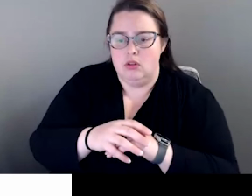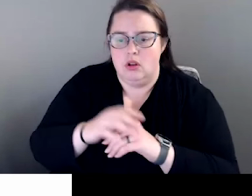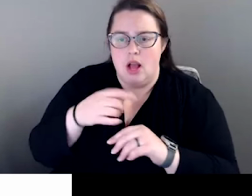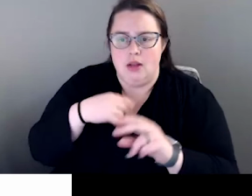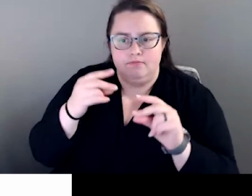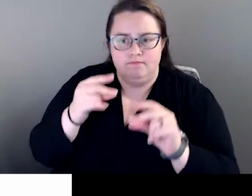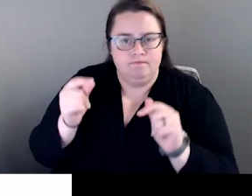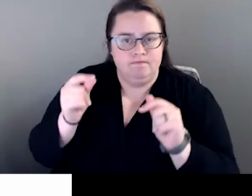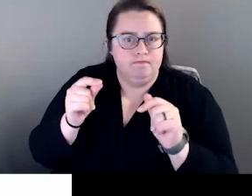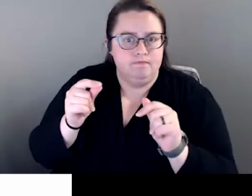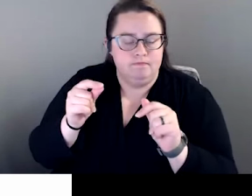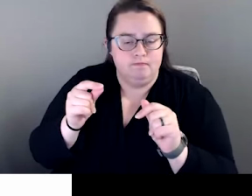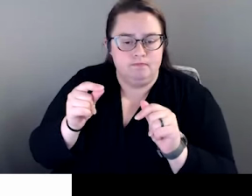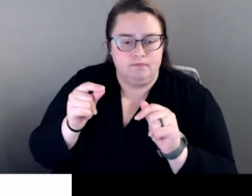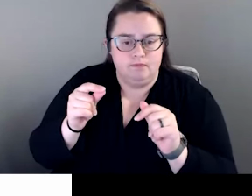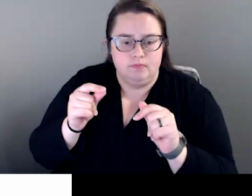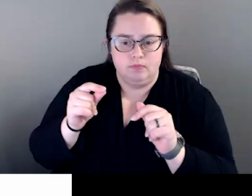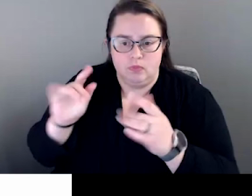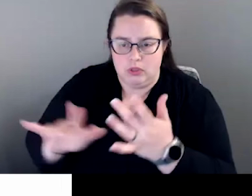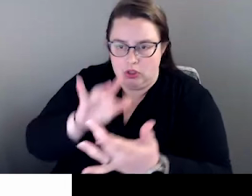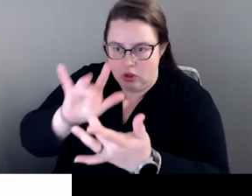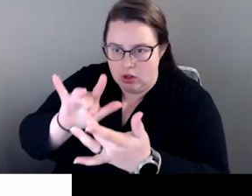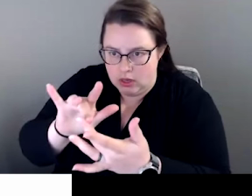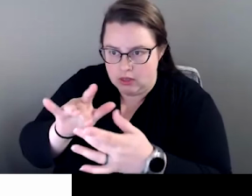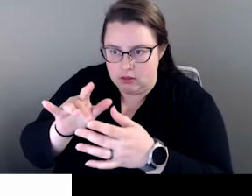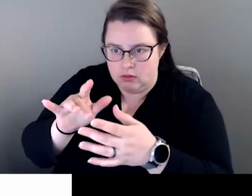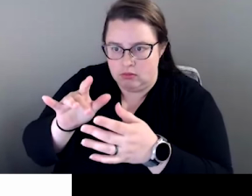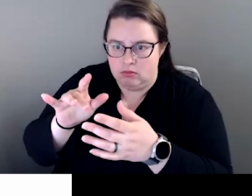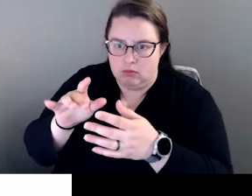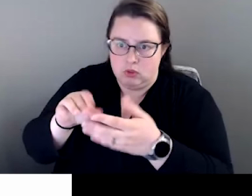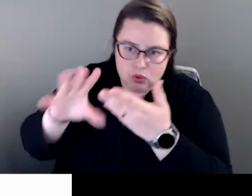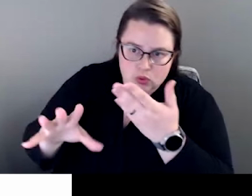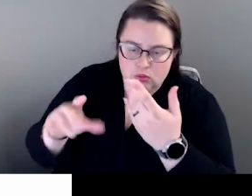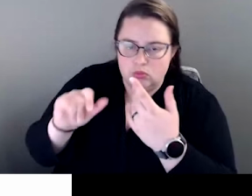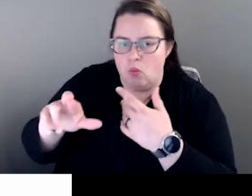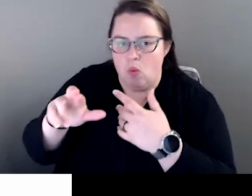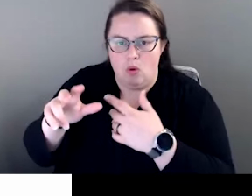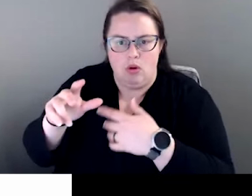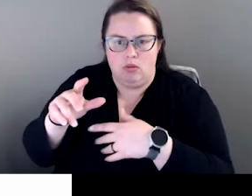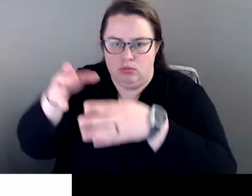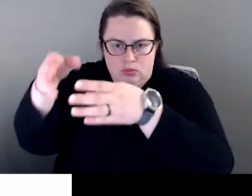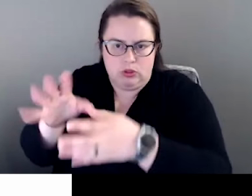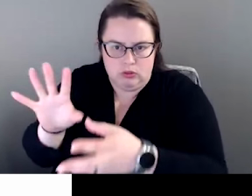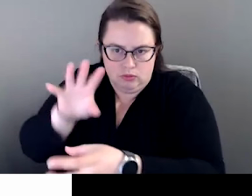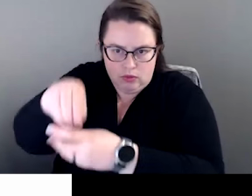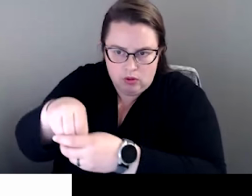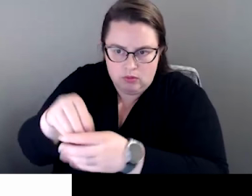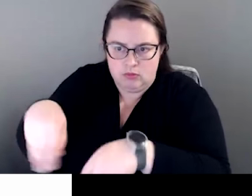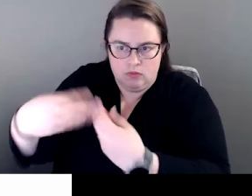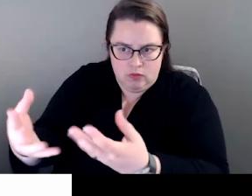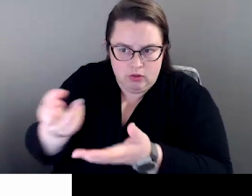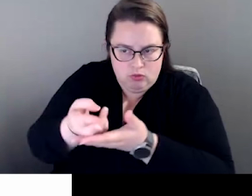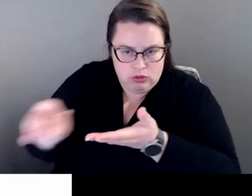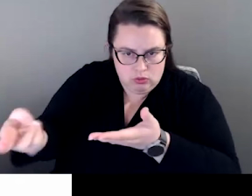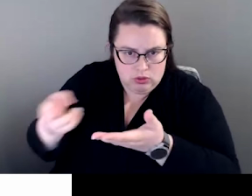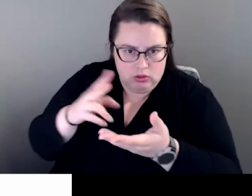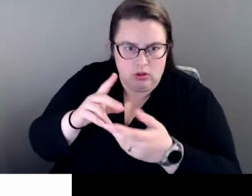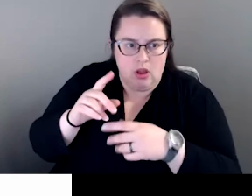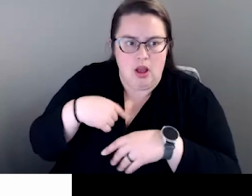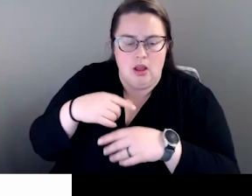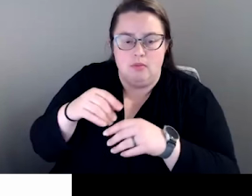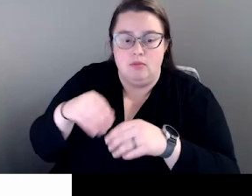promptly reach out to the student or the parties and provide them with resources. I do this for both the